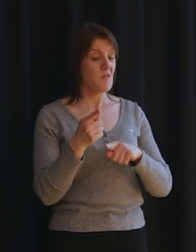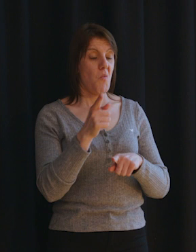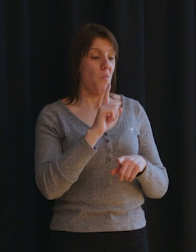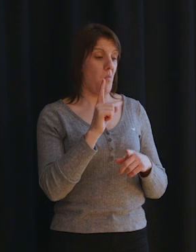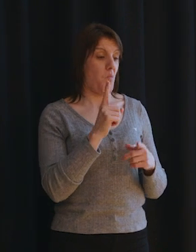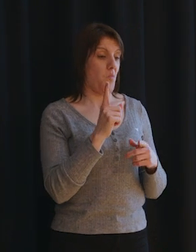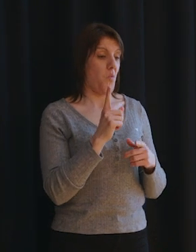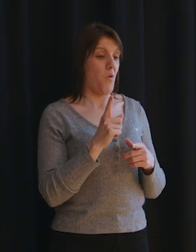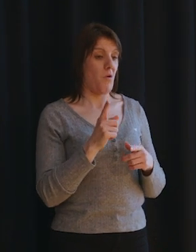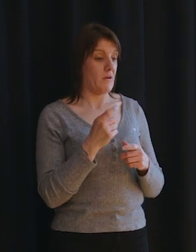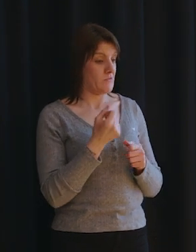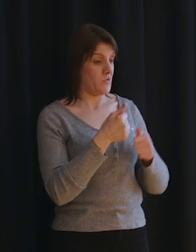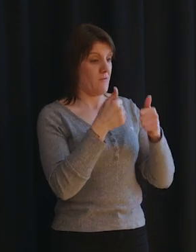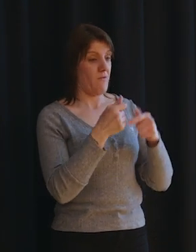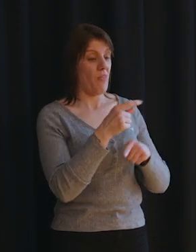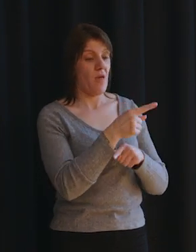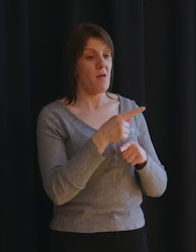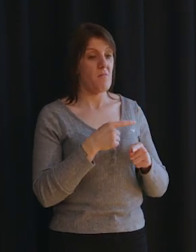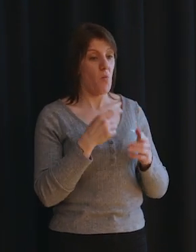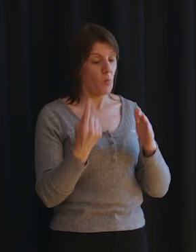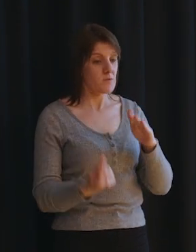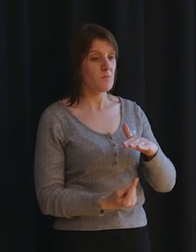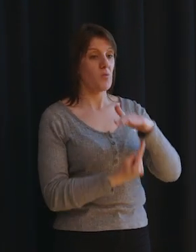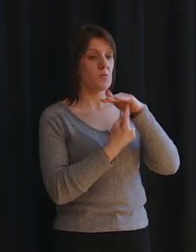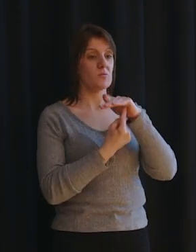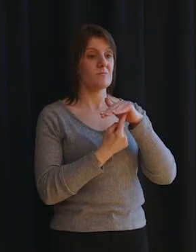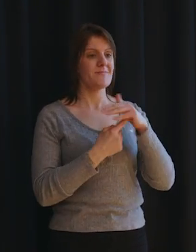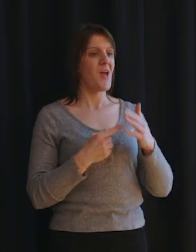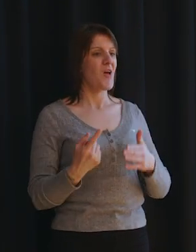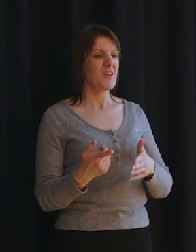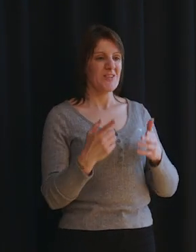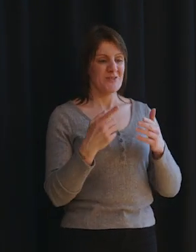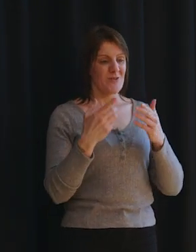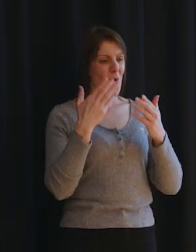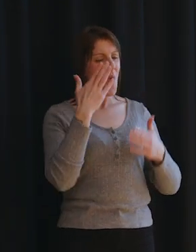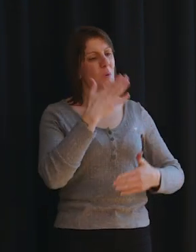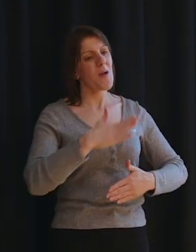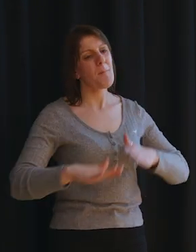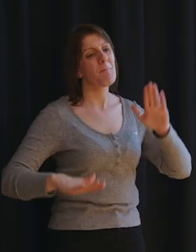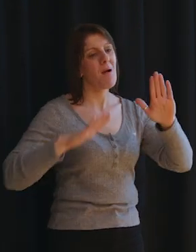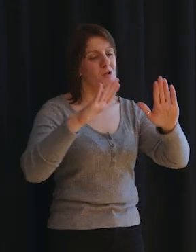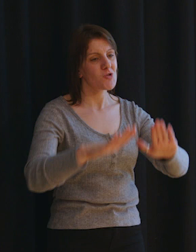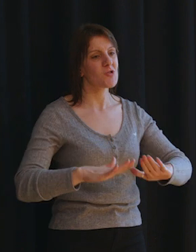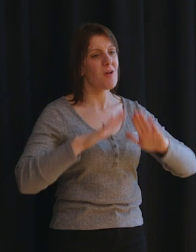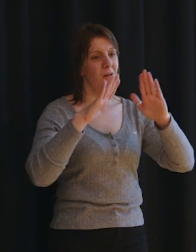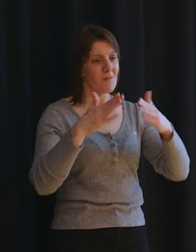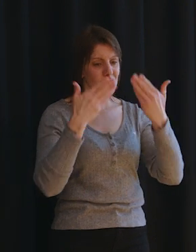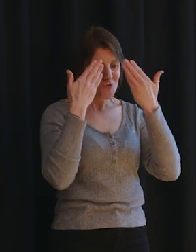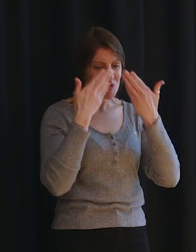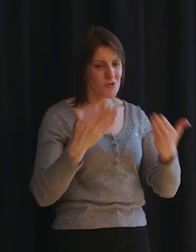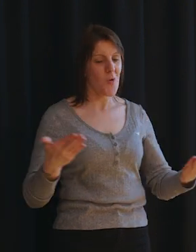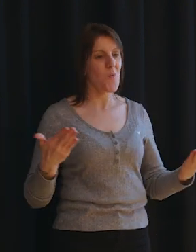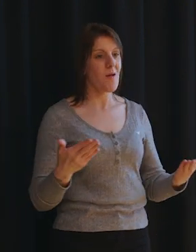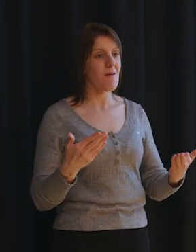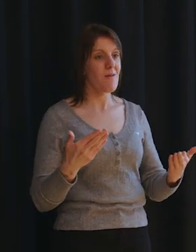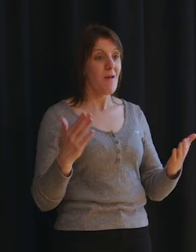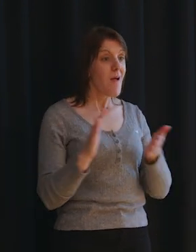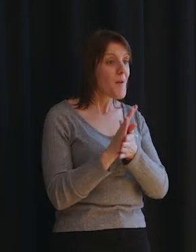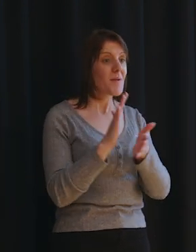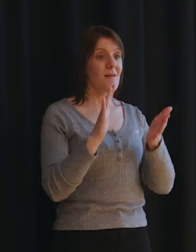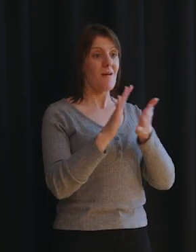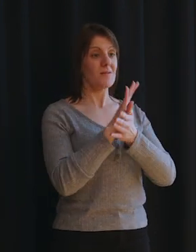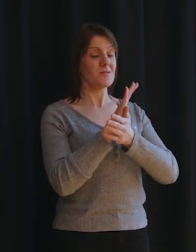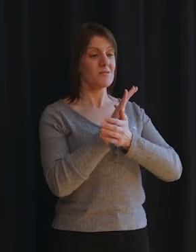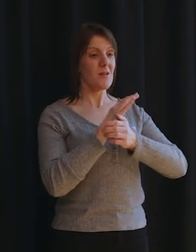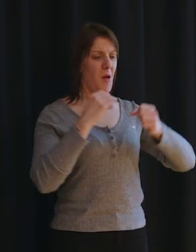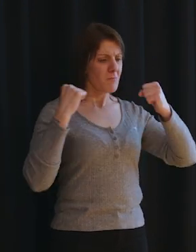needs is really important. Showing optimism and compassion and hope and persistence as well,